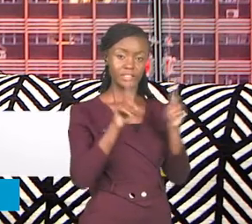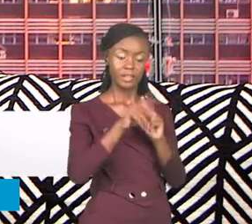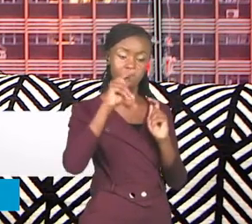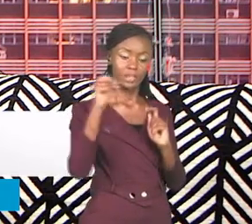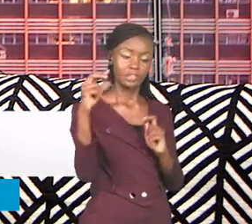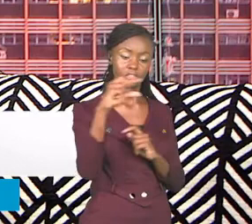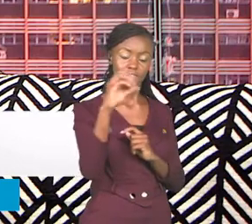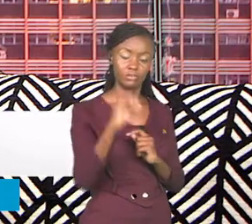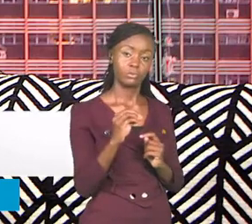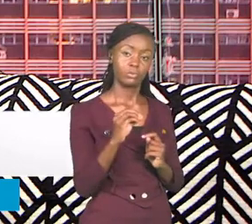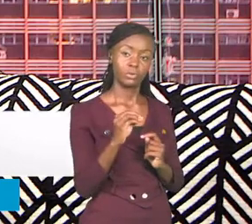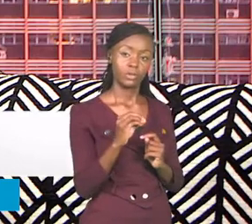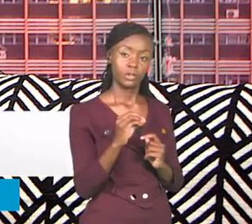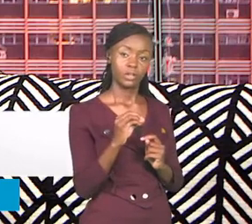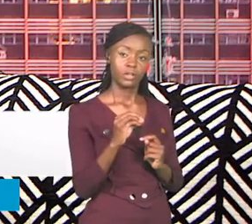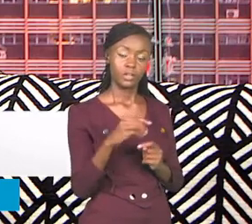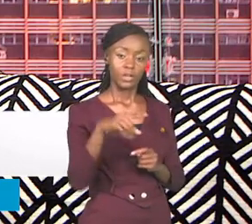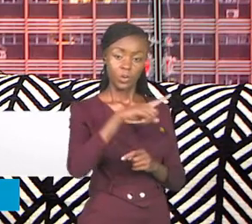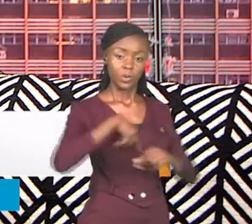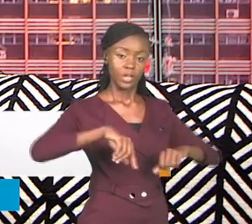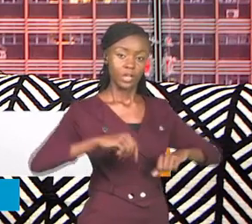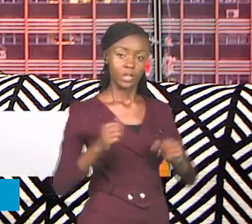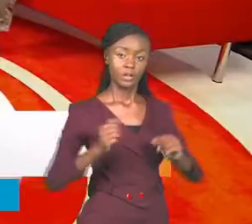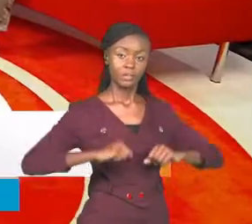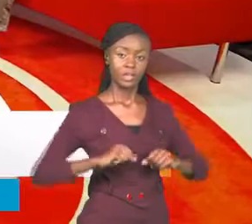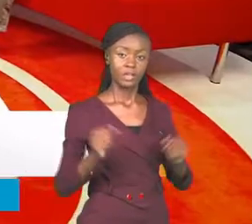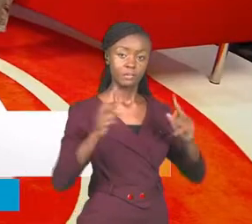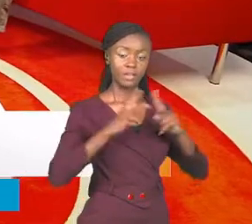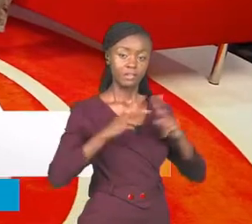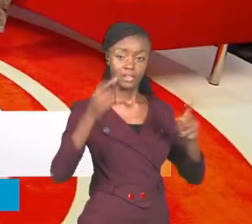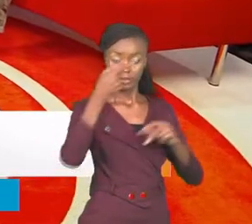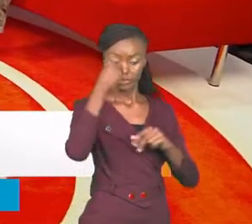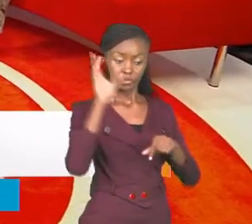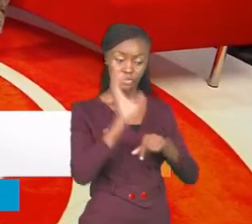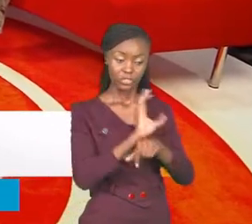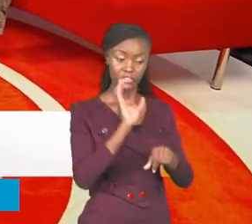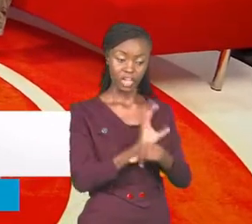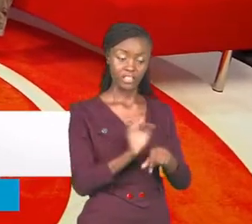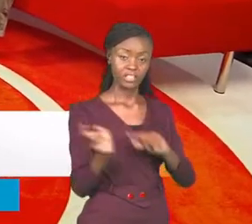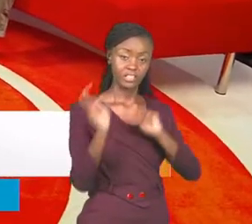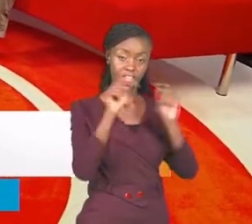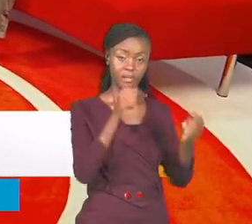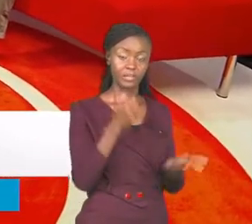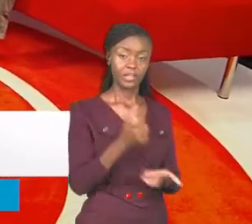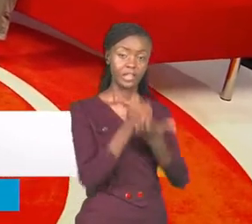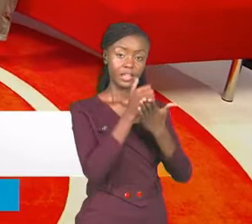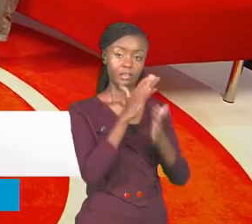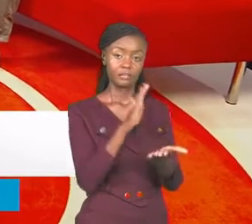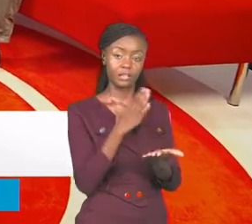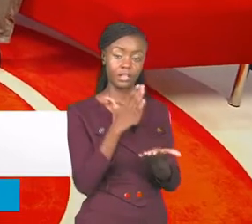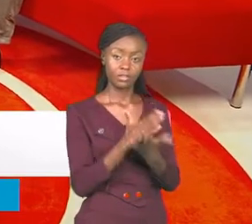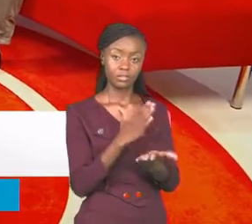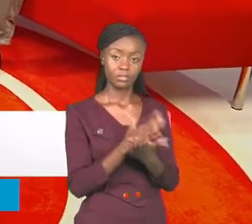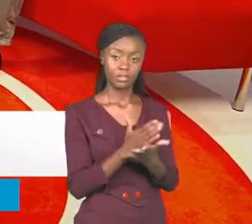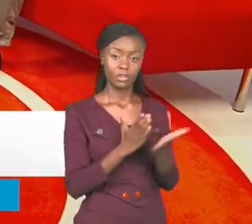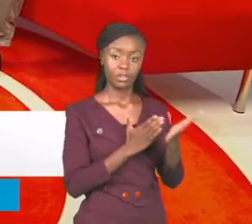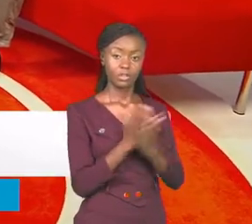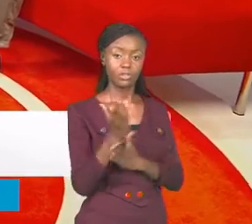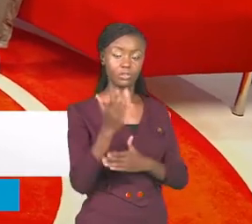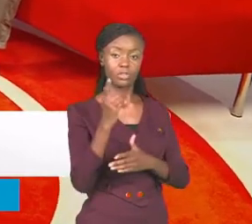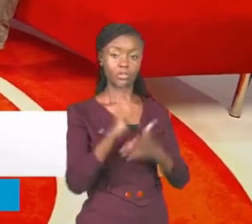non-governmental agencies. We're happy that the church has come to us mm-hmm. Through the umbrella